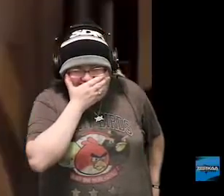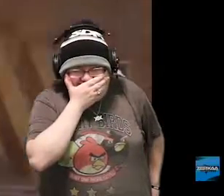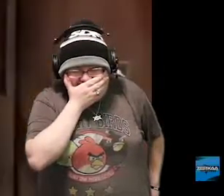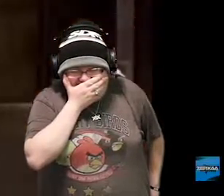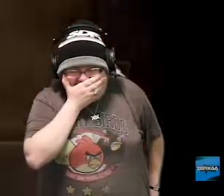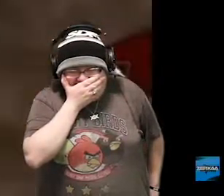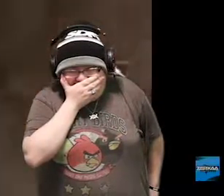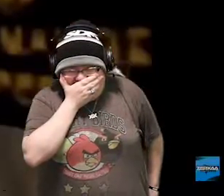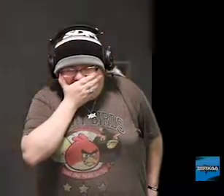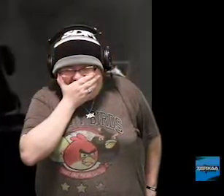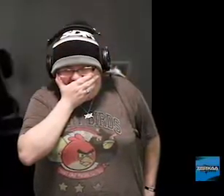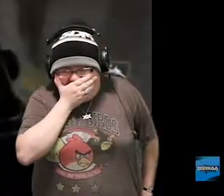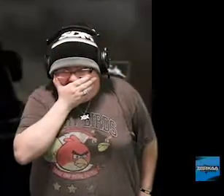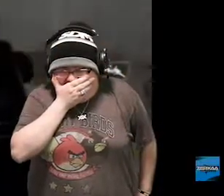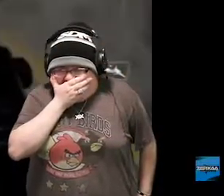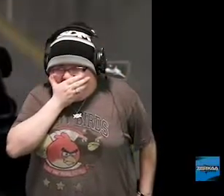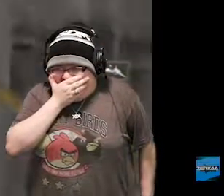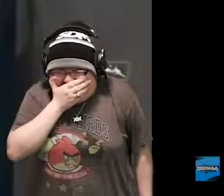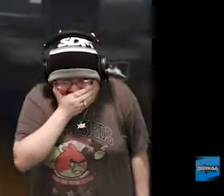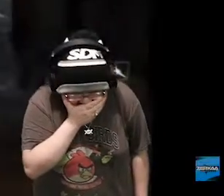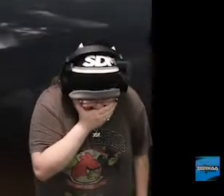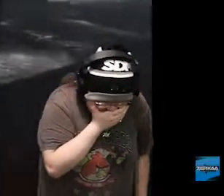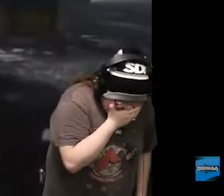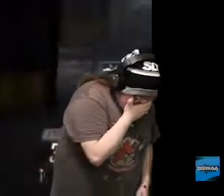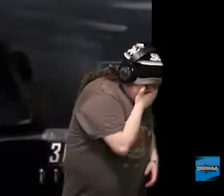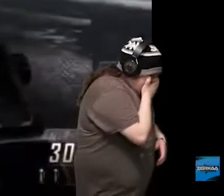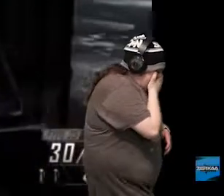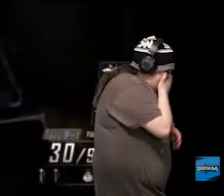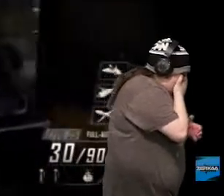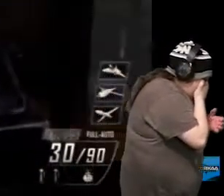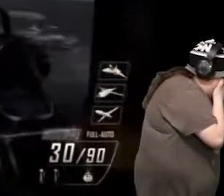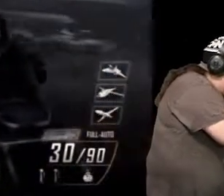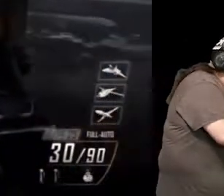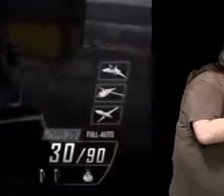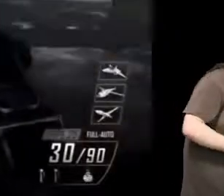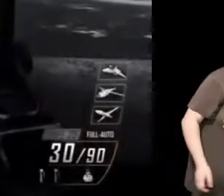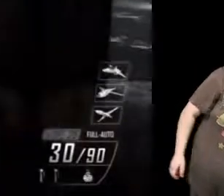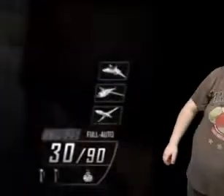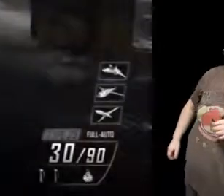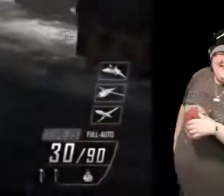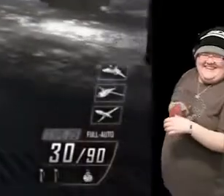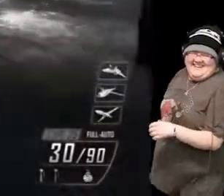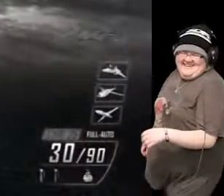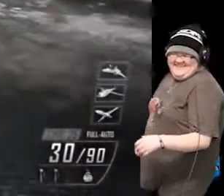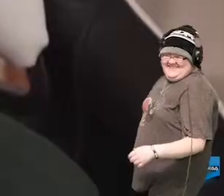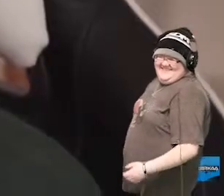vibrates? My dick inside your sister. A Subway. why is your... What?